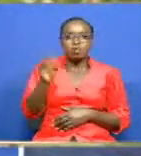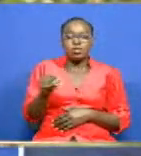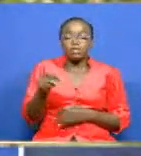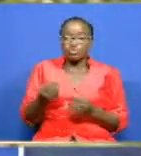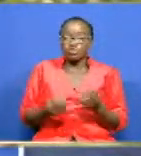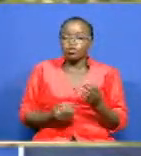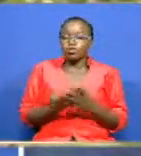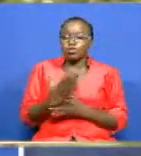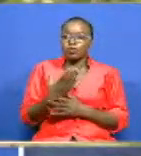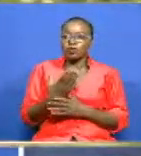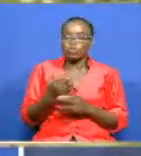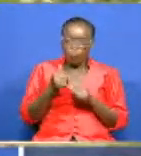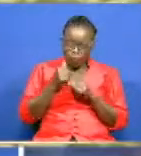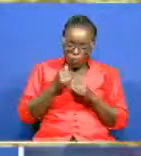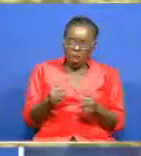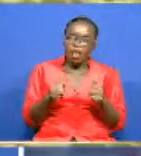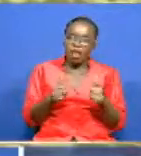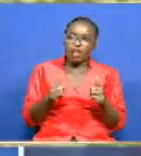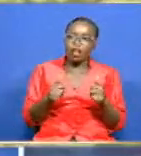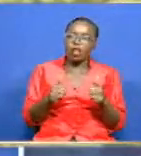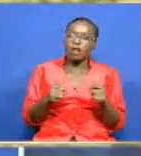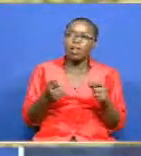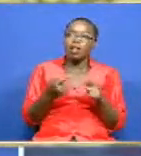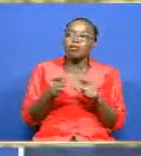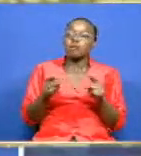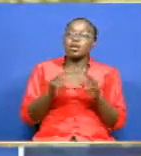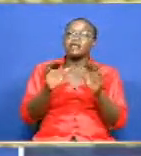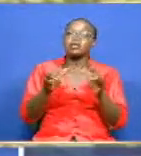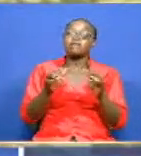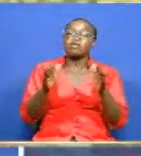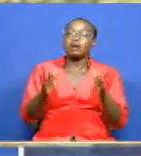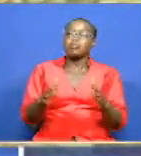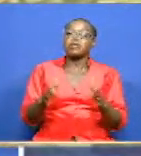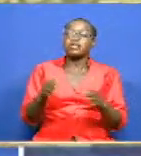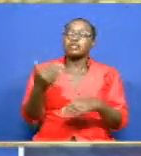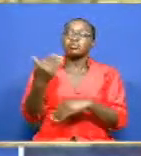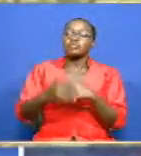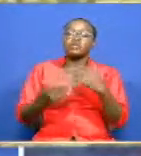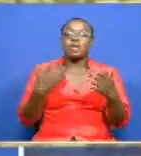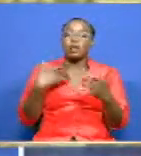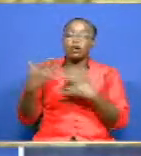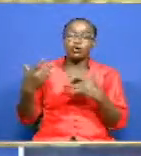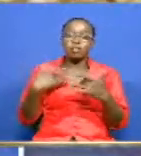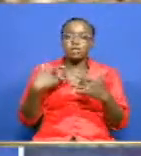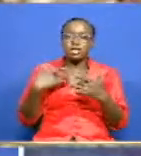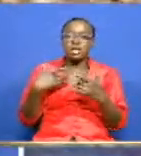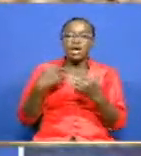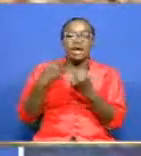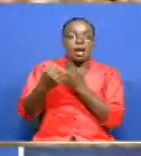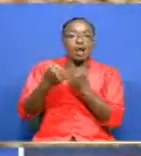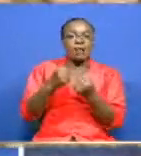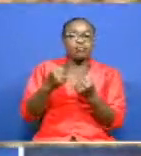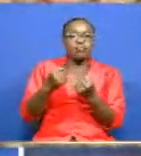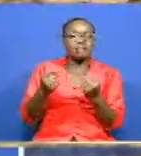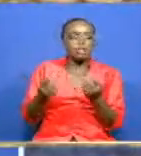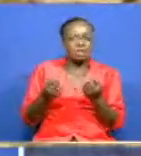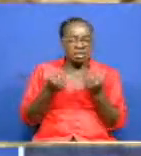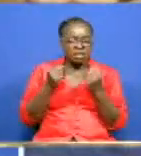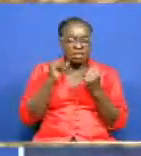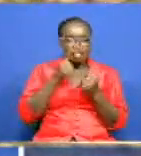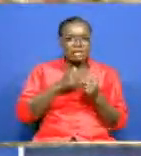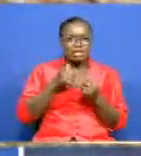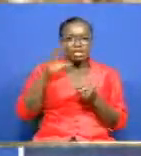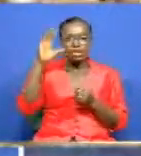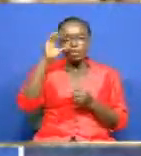kumea ilimea vizuri sana. However, farmers in Busia are concerned that despite the bumper harvest, their produce could lack